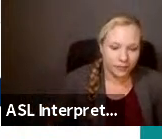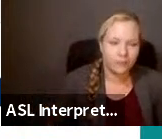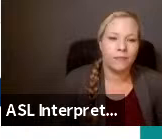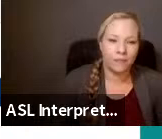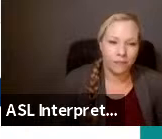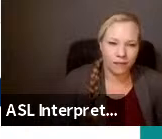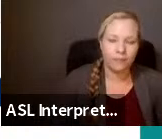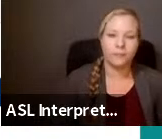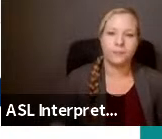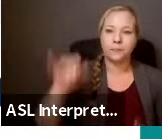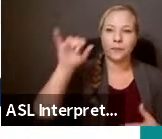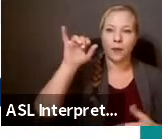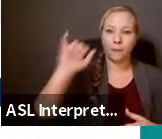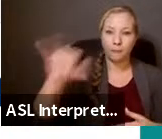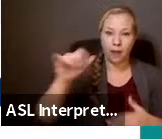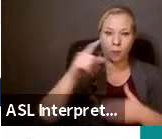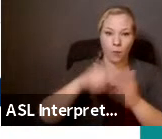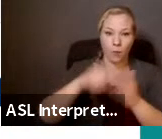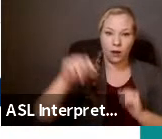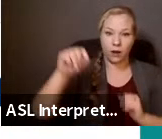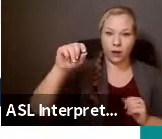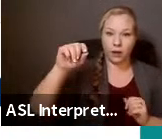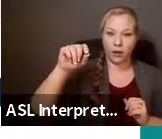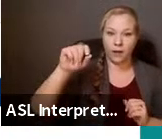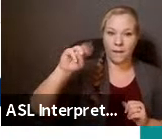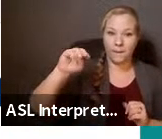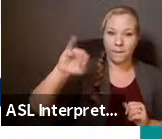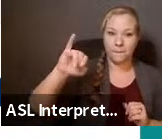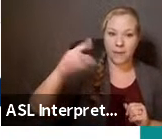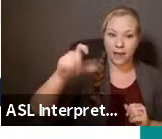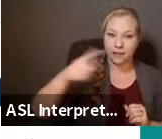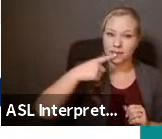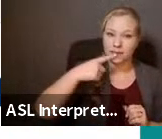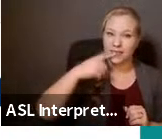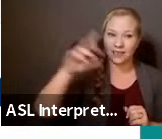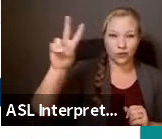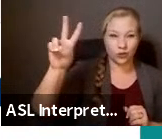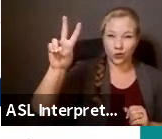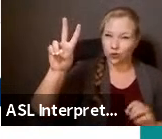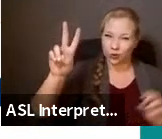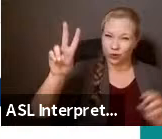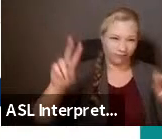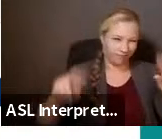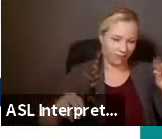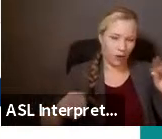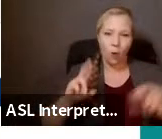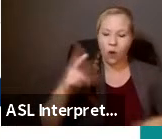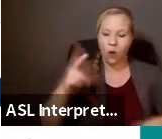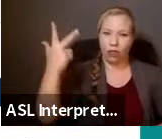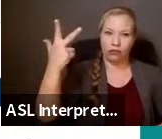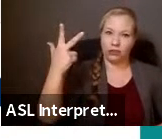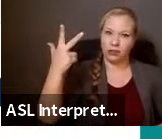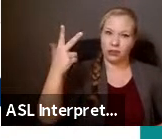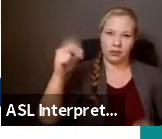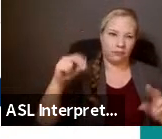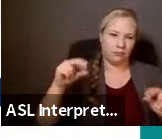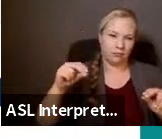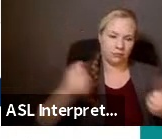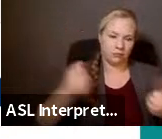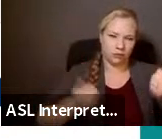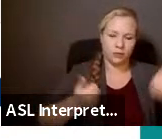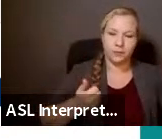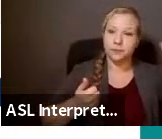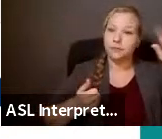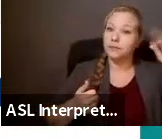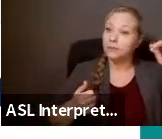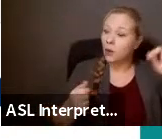So Michael, you're saying their option 2 is a deal breaker, or option 3 is a deal breaker? Well, from